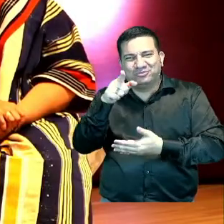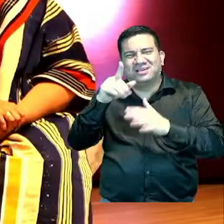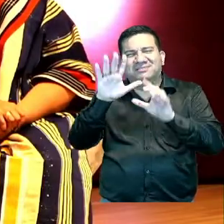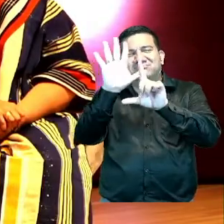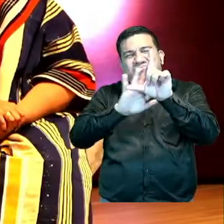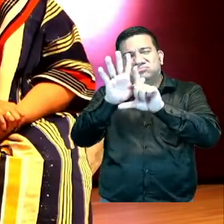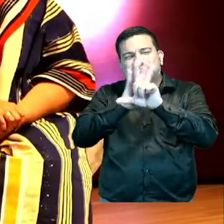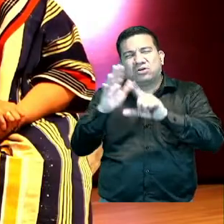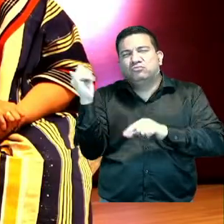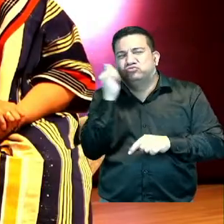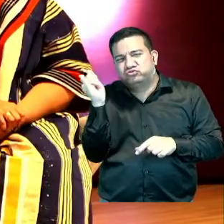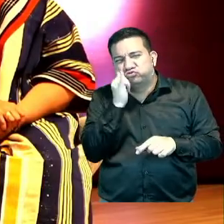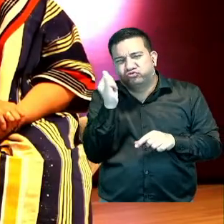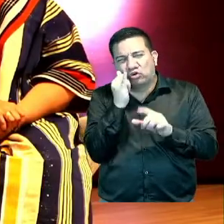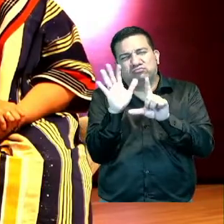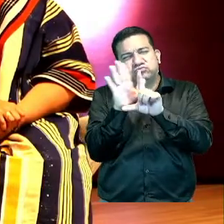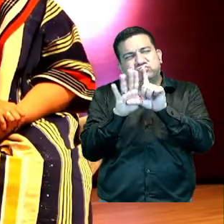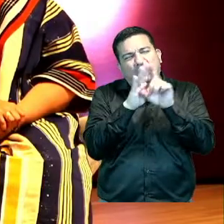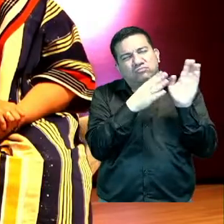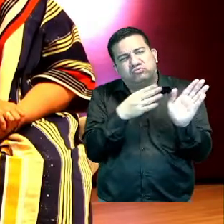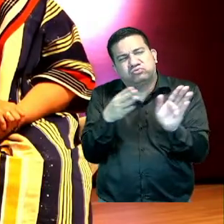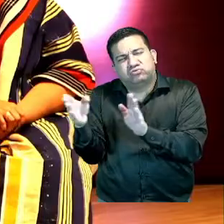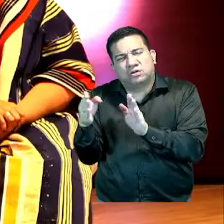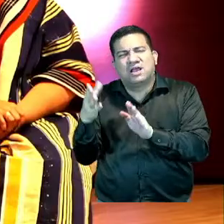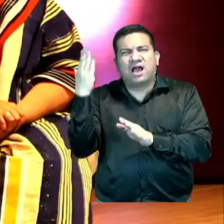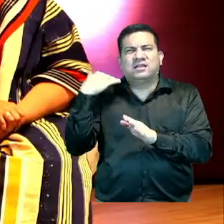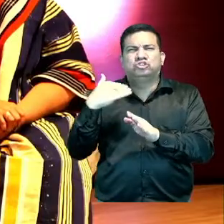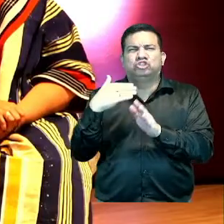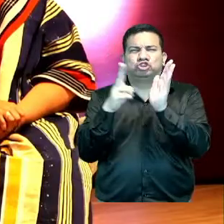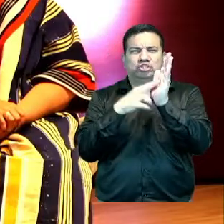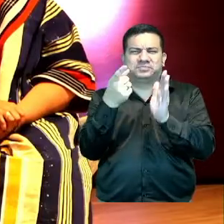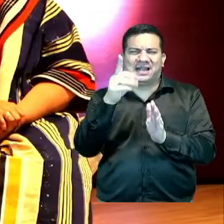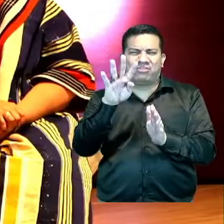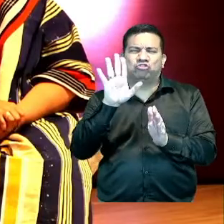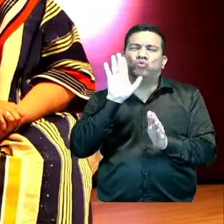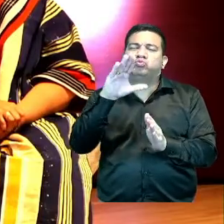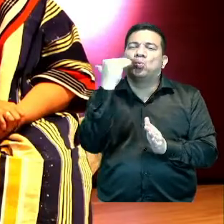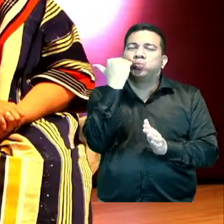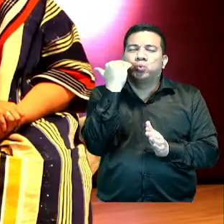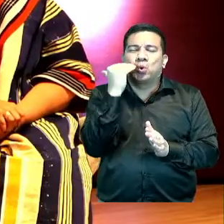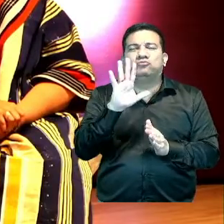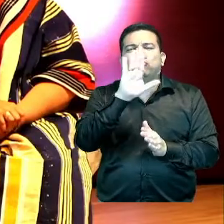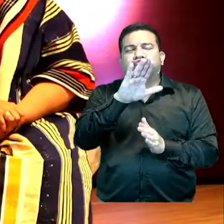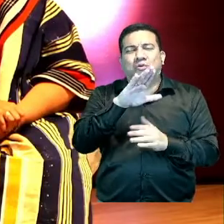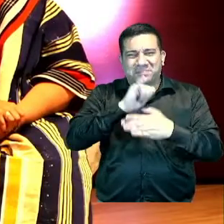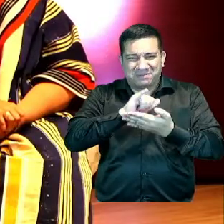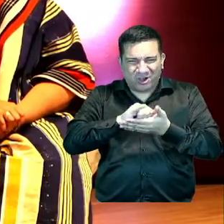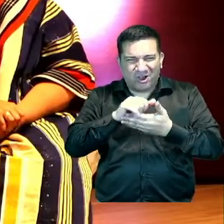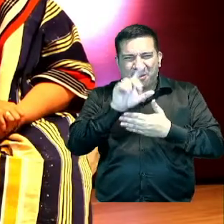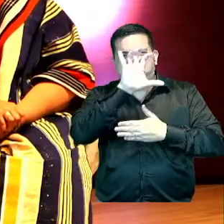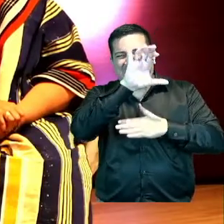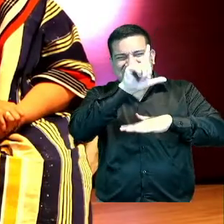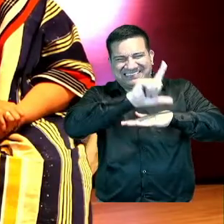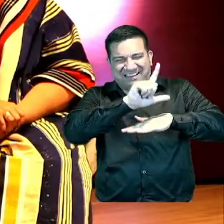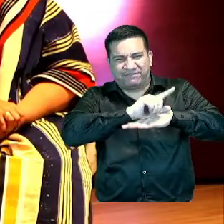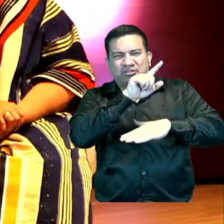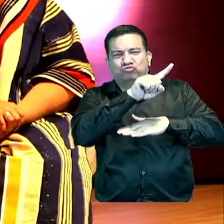us because we saw your documentary in 2014. I saw it about Liberian